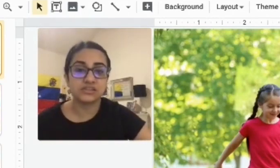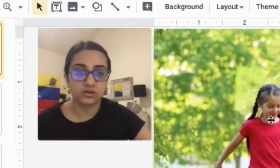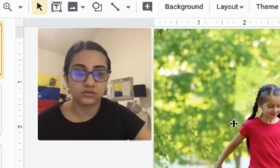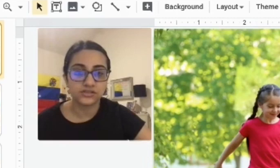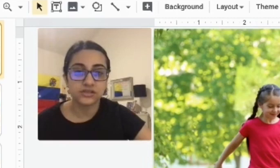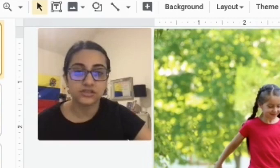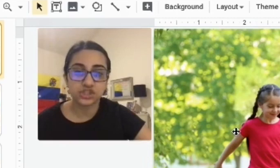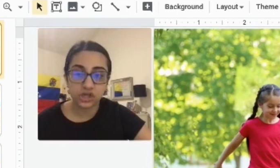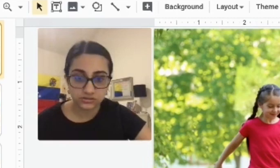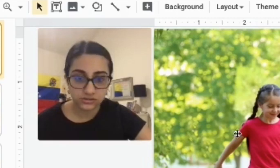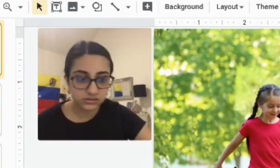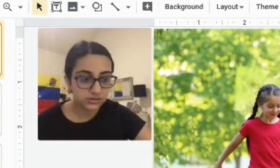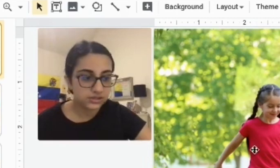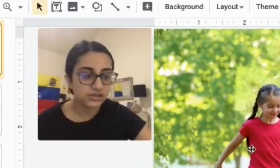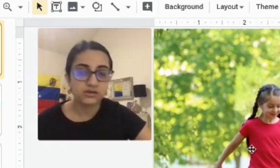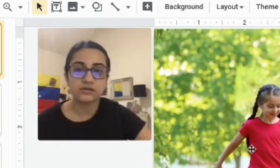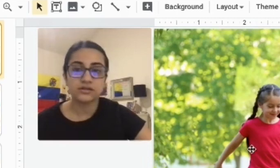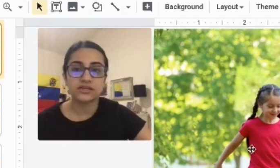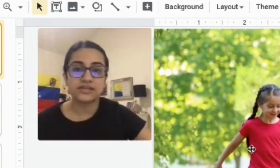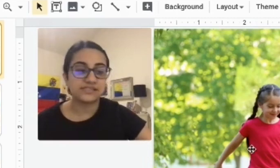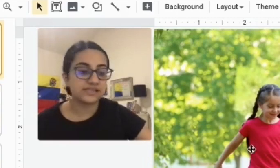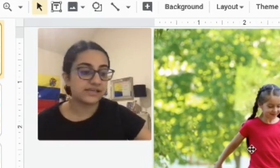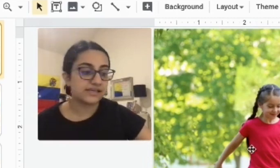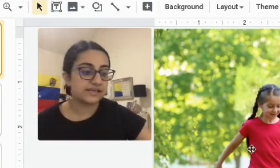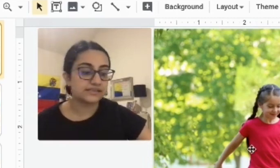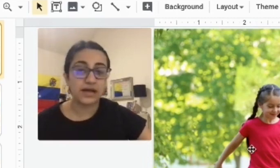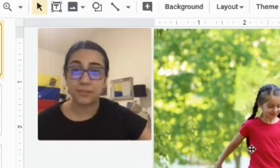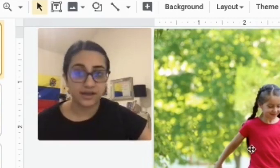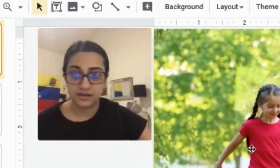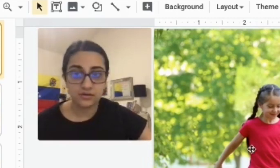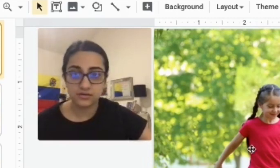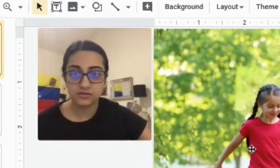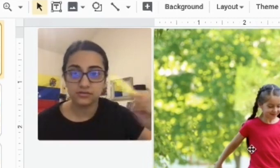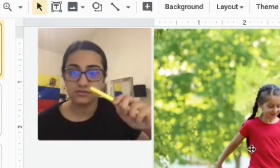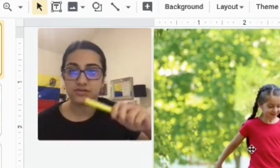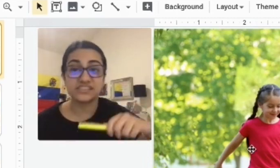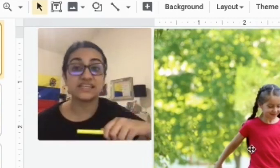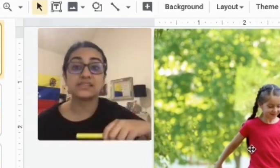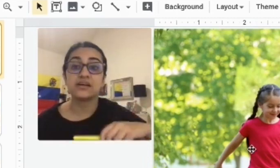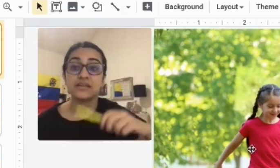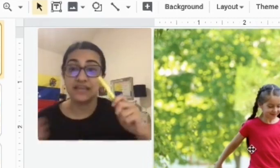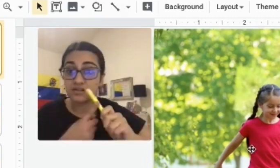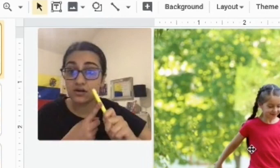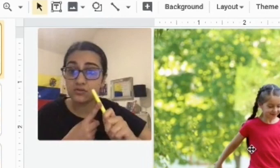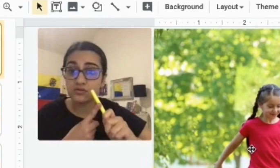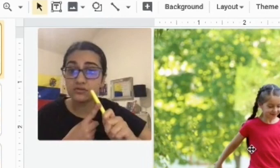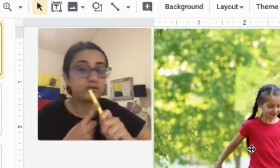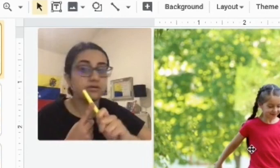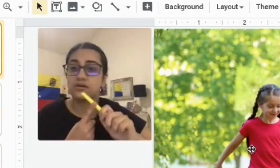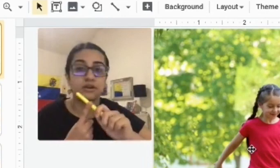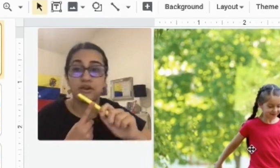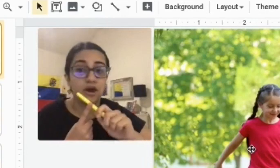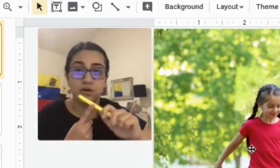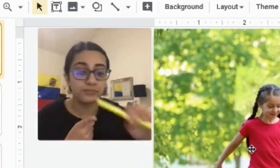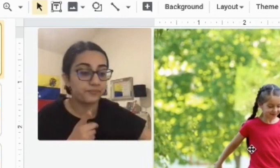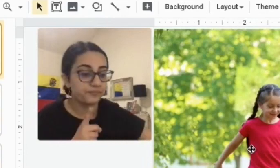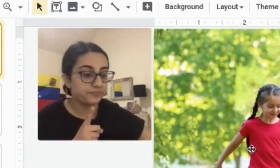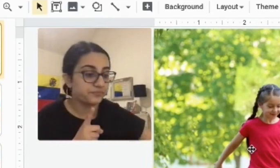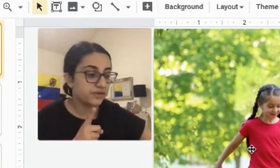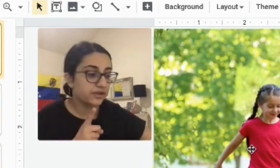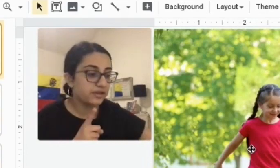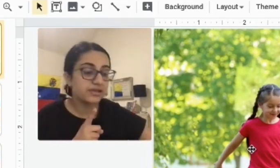What color is this girl's shirt? Is it amarillo? Is it yellow?